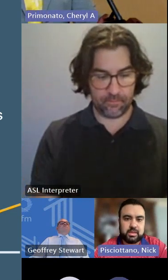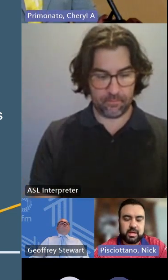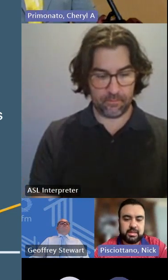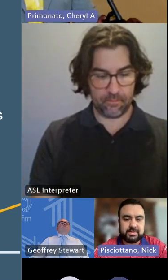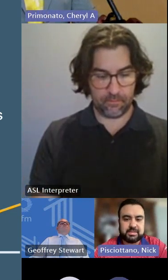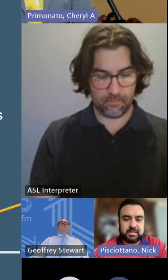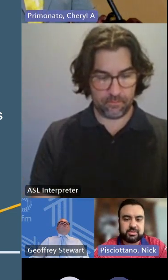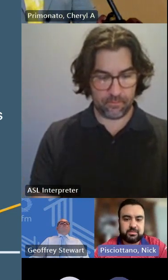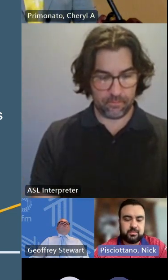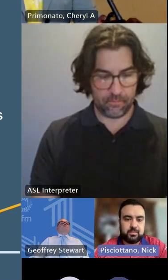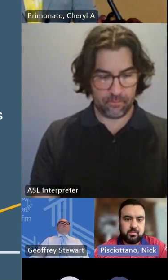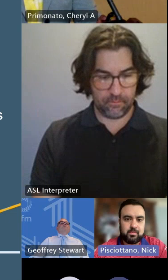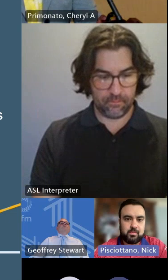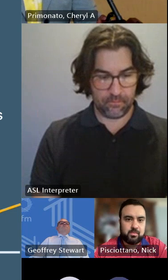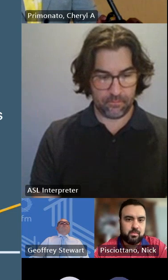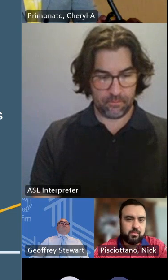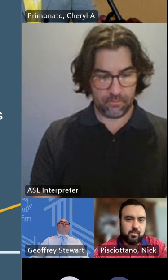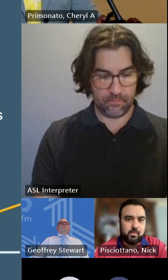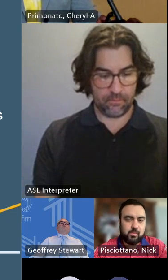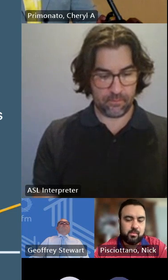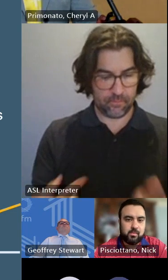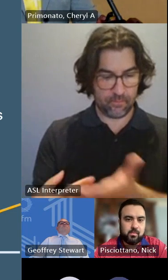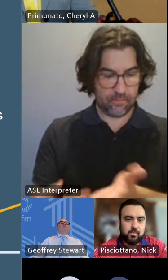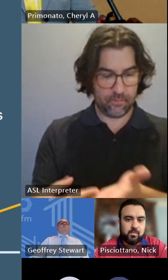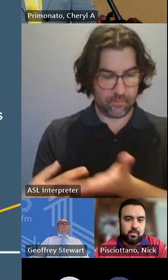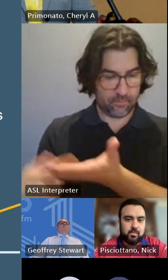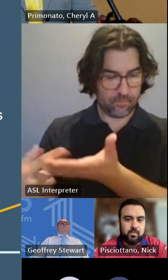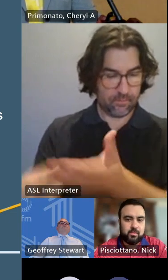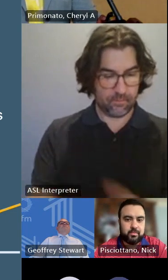Thank you. Any discussion?